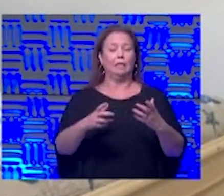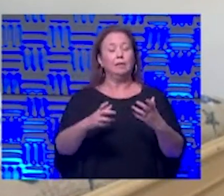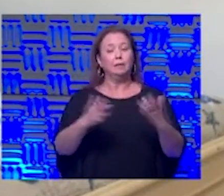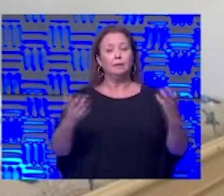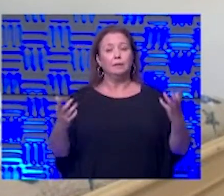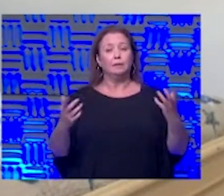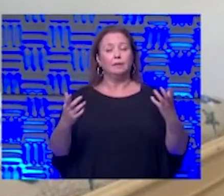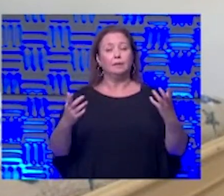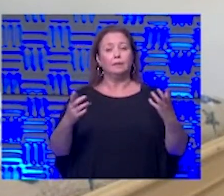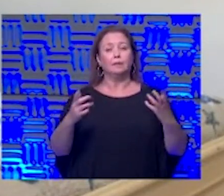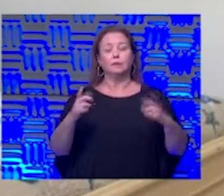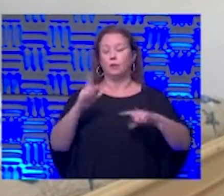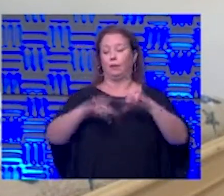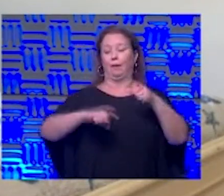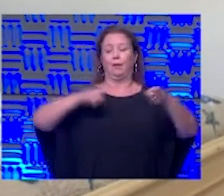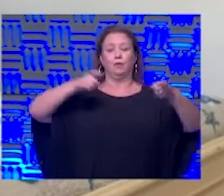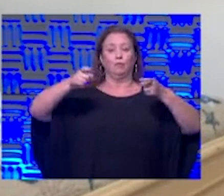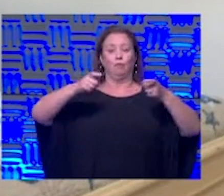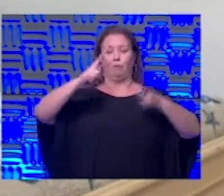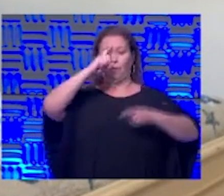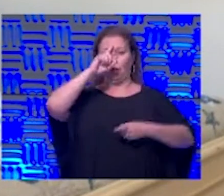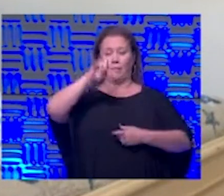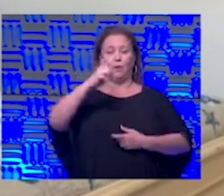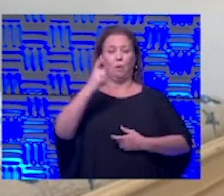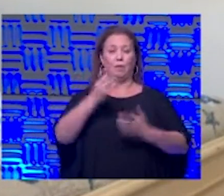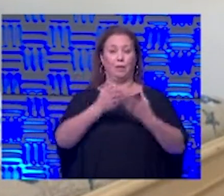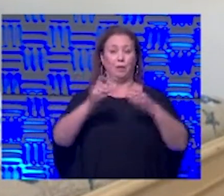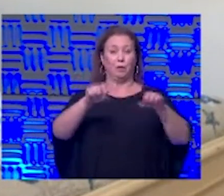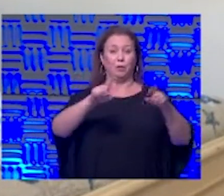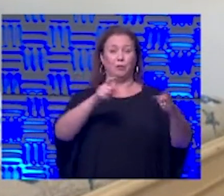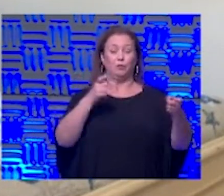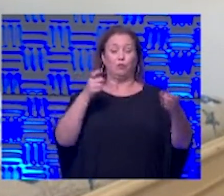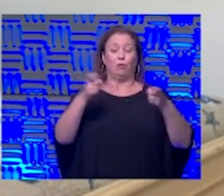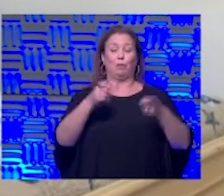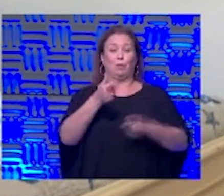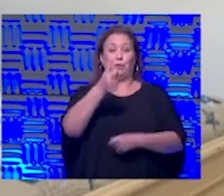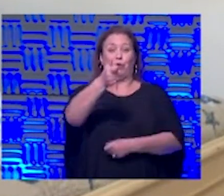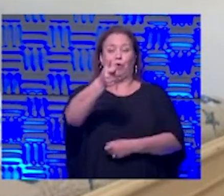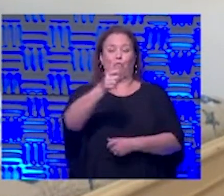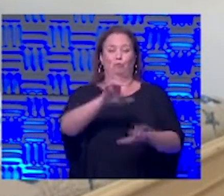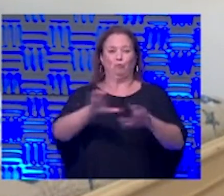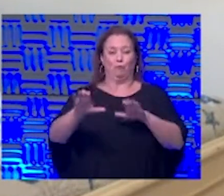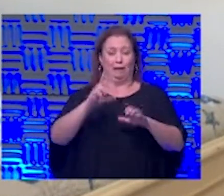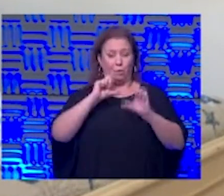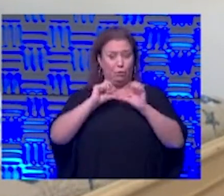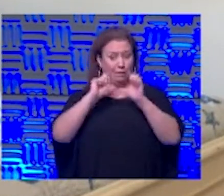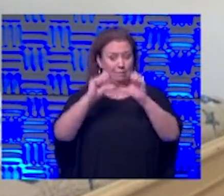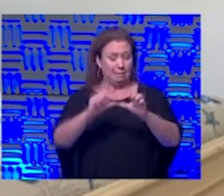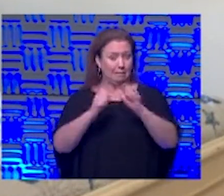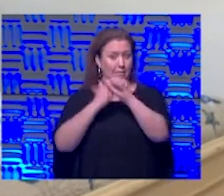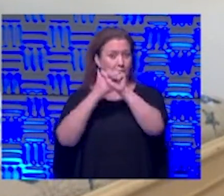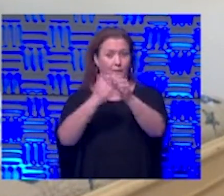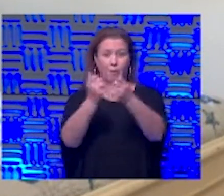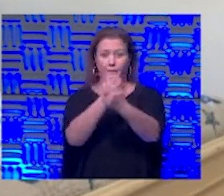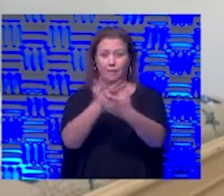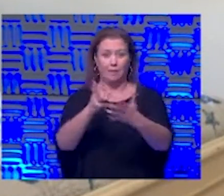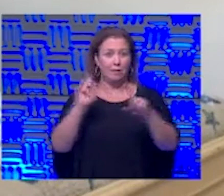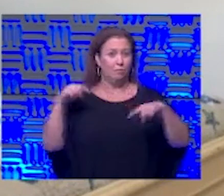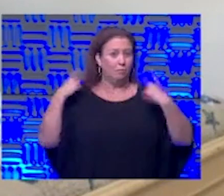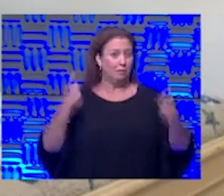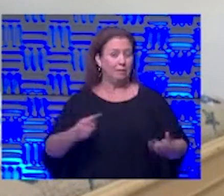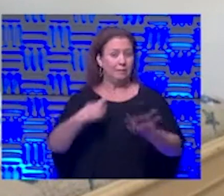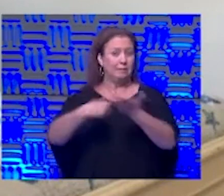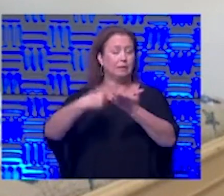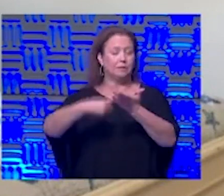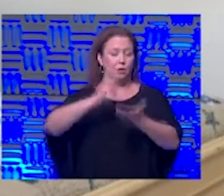kind of but you can't control for that. The only thing you can control for is what you do. So if you can continue to do those things that we've talked about, you are